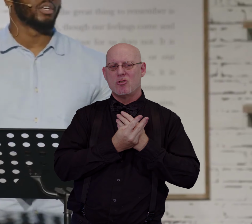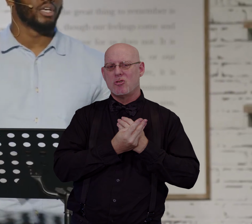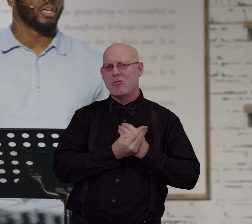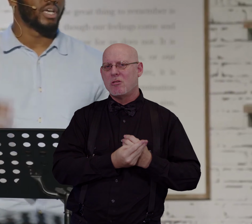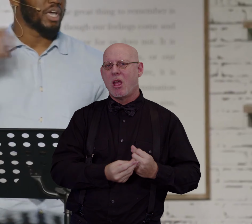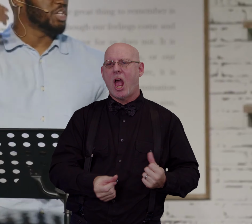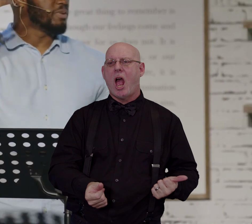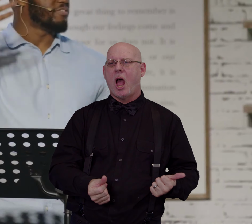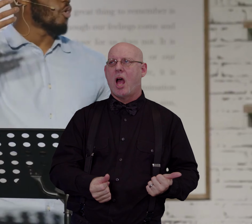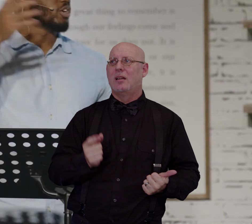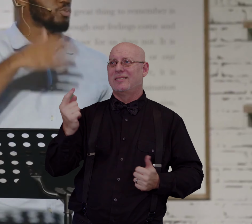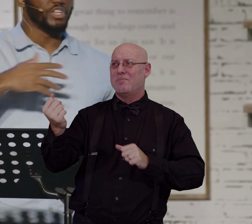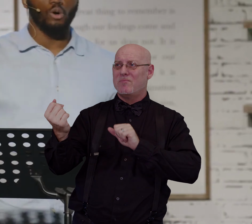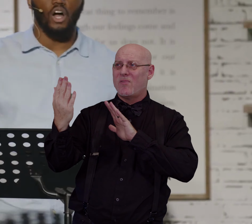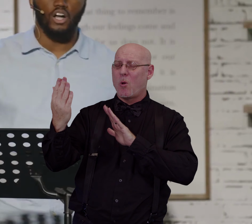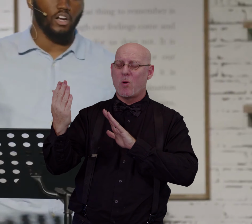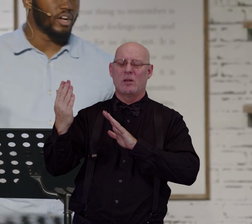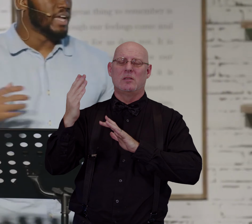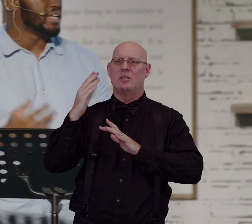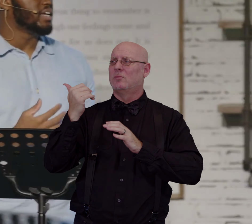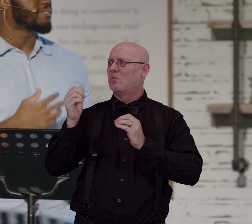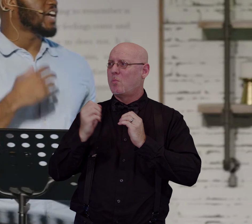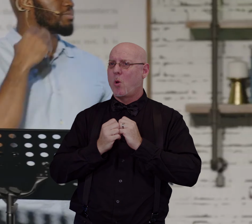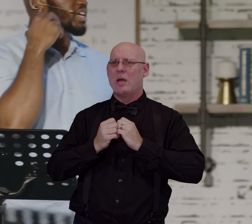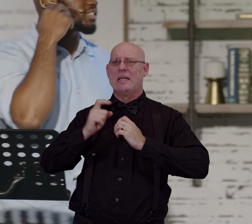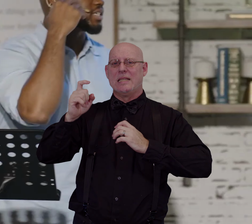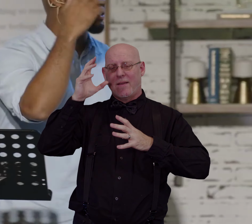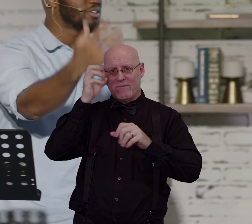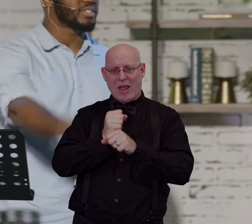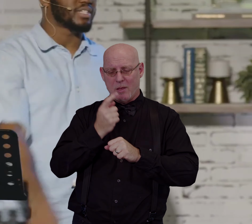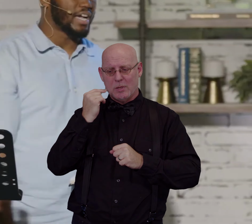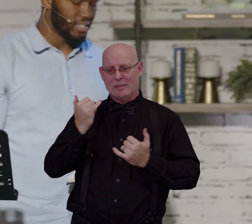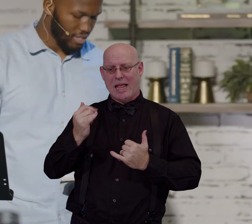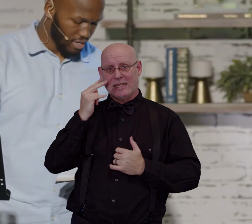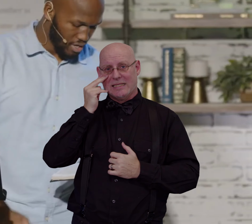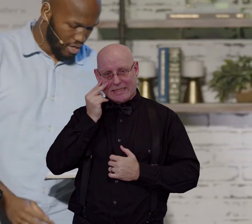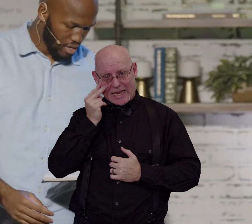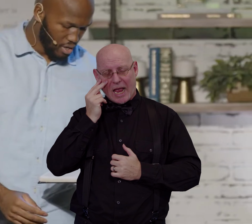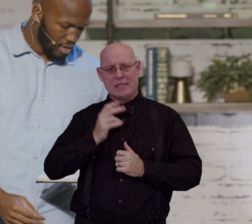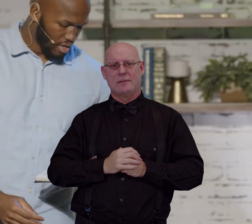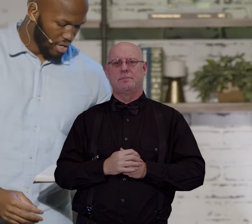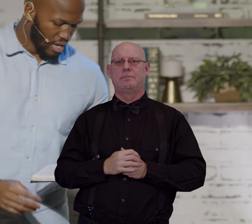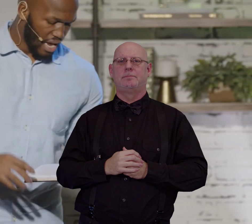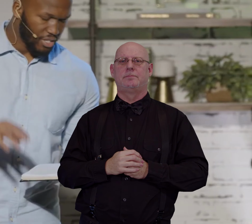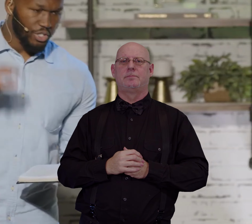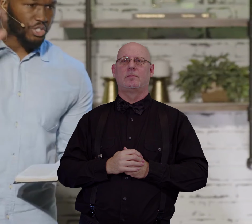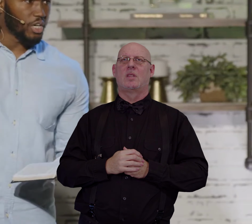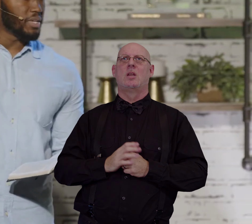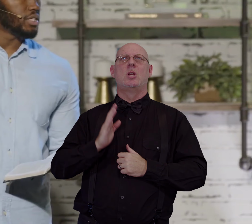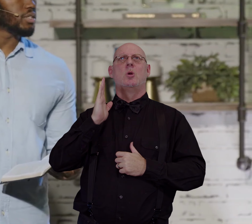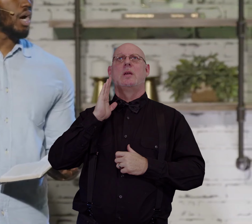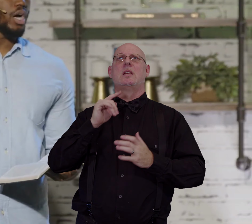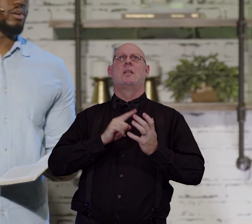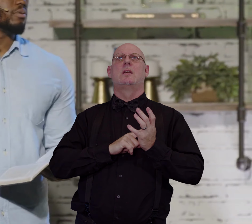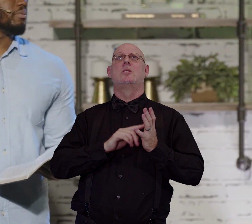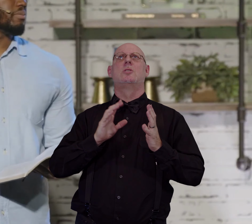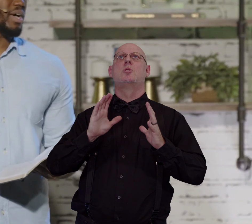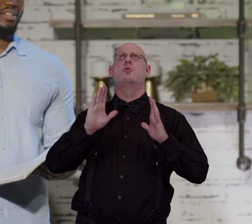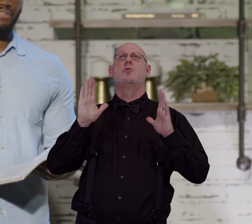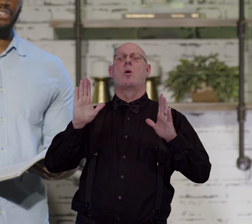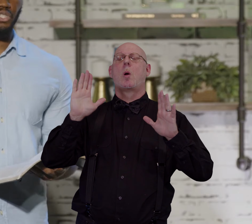gone. He's before us. We no longer need faith because it is now sight. And it's just going to be this